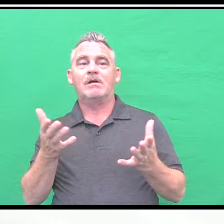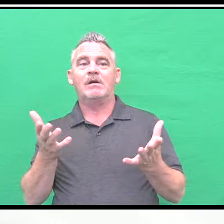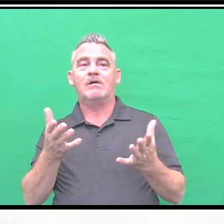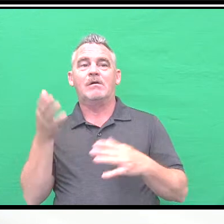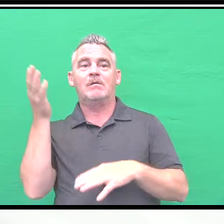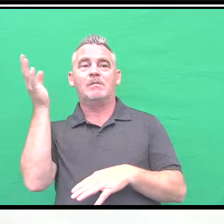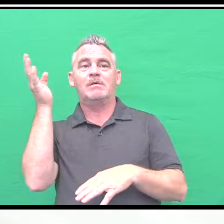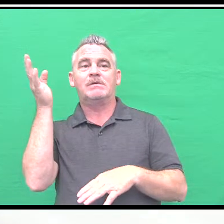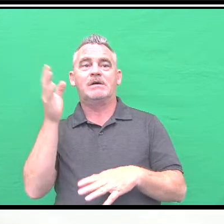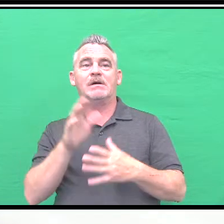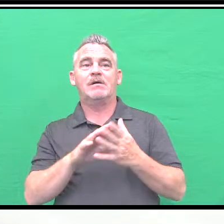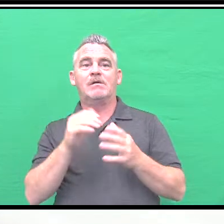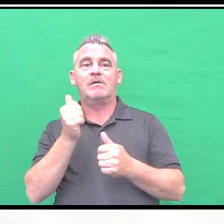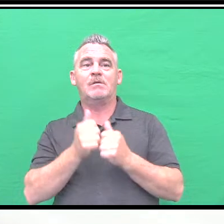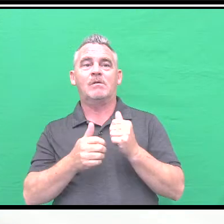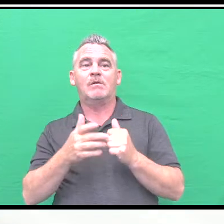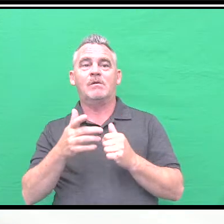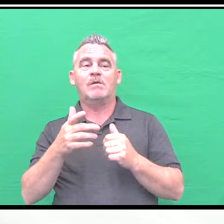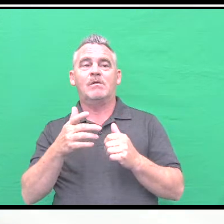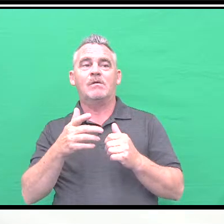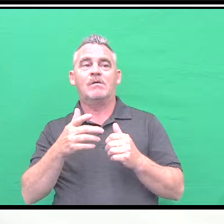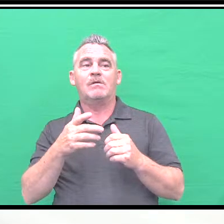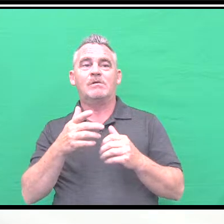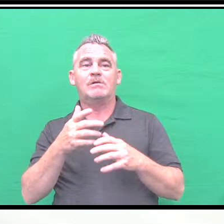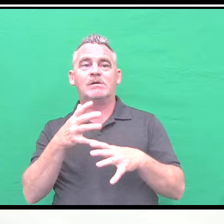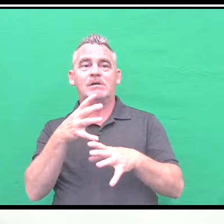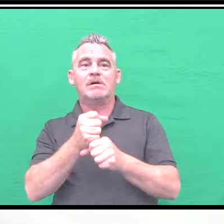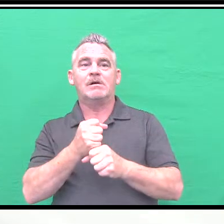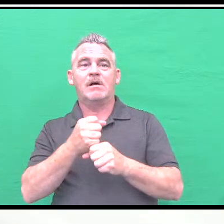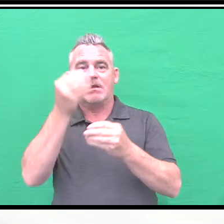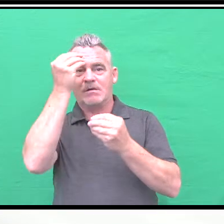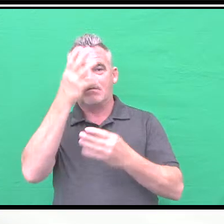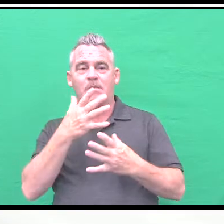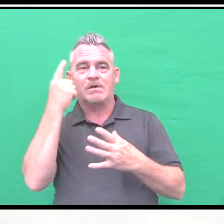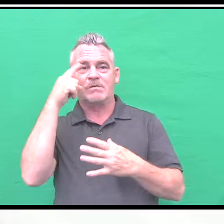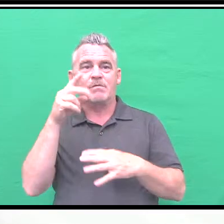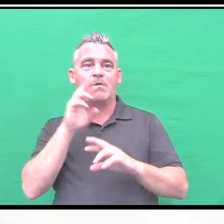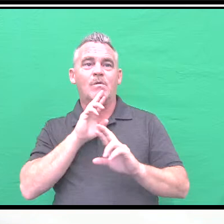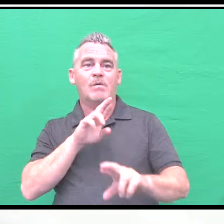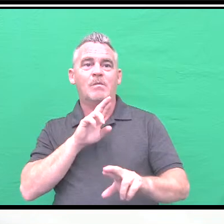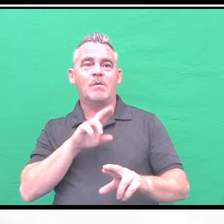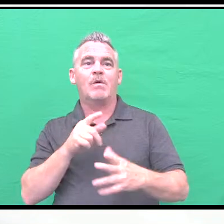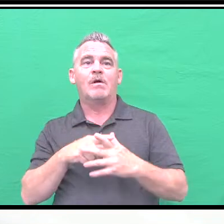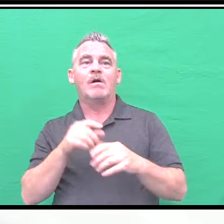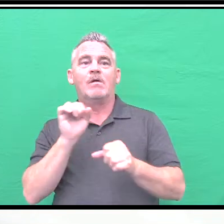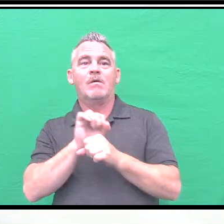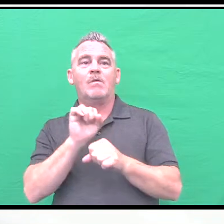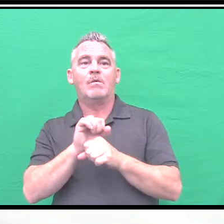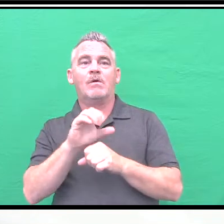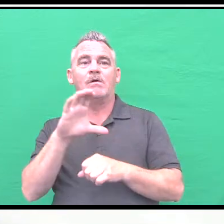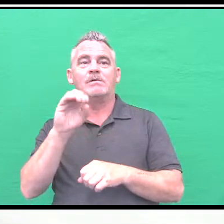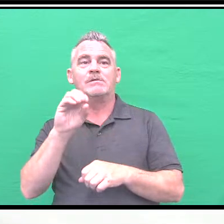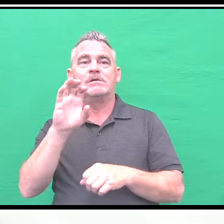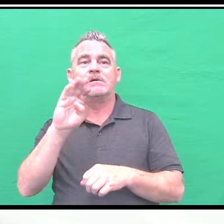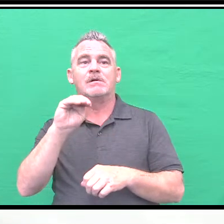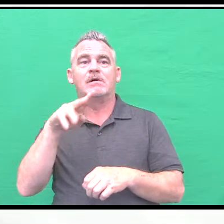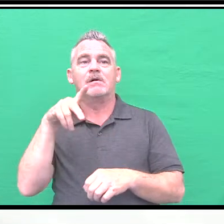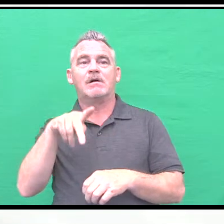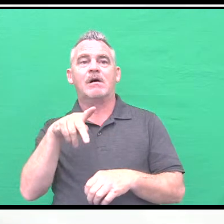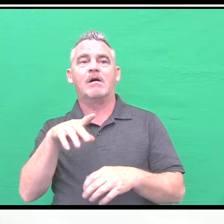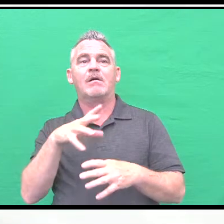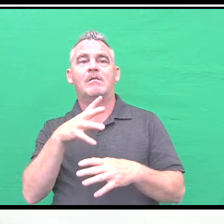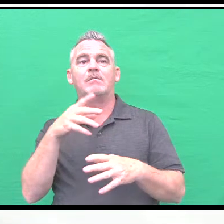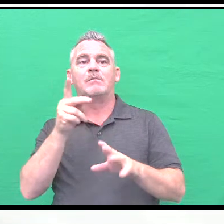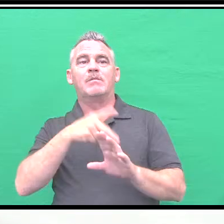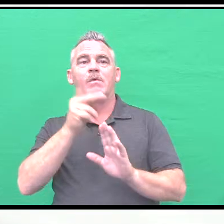providing relevant information for this report, and she will provide an update on our workers' compensation program, and will also be available to